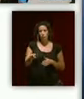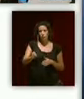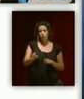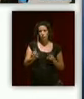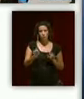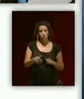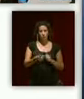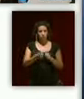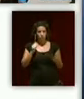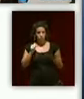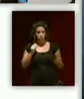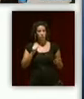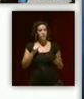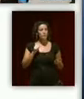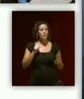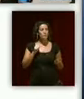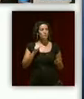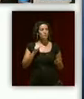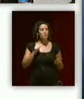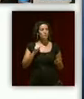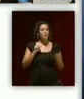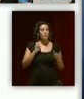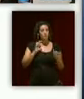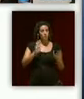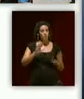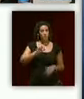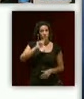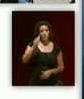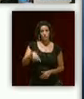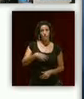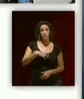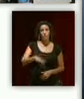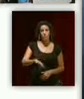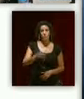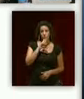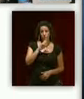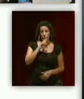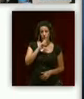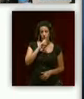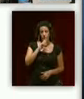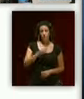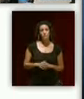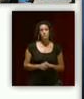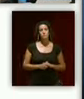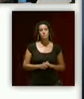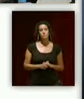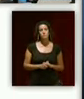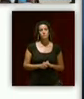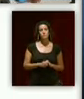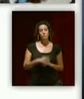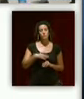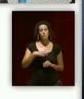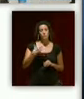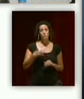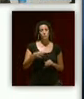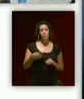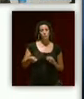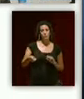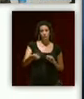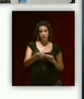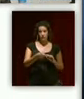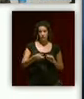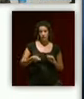try and maintain the same orientation and angle. And also, we have